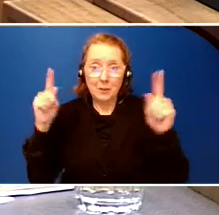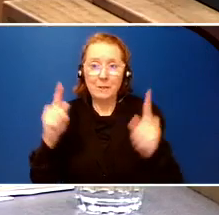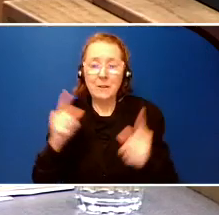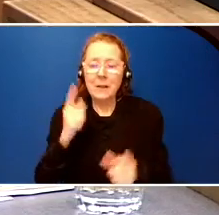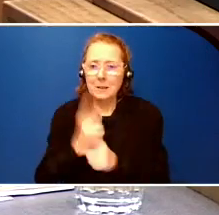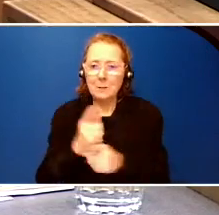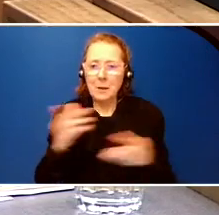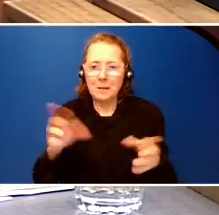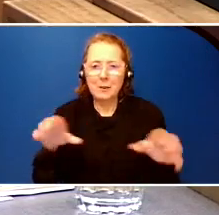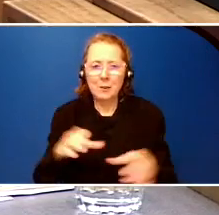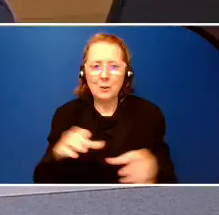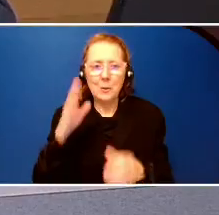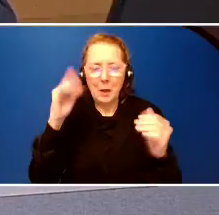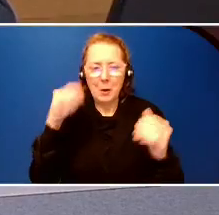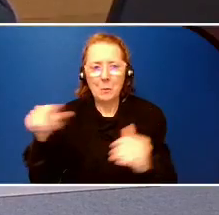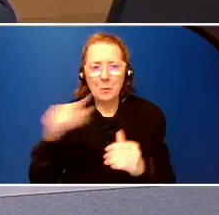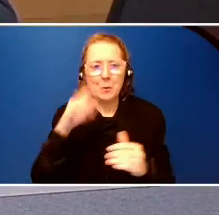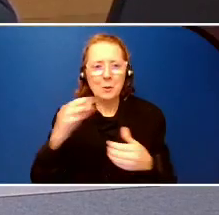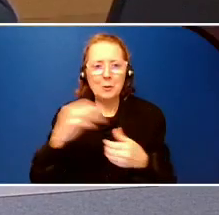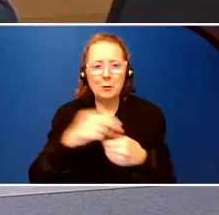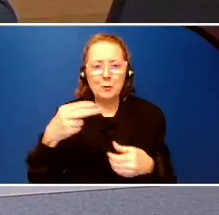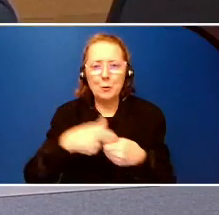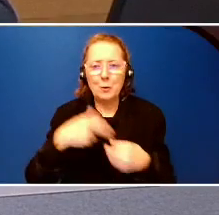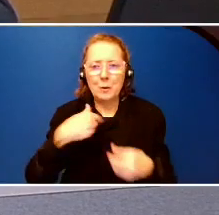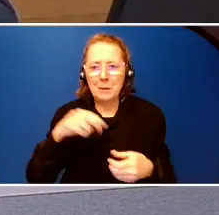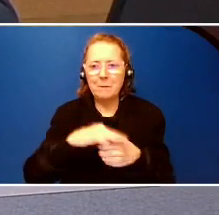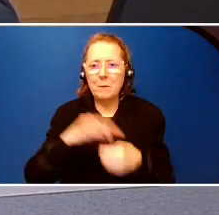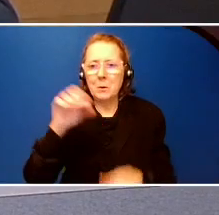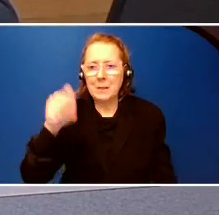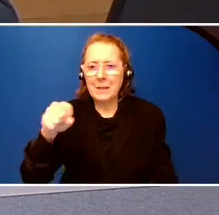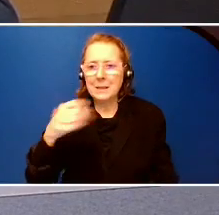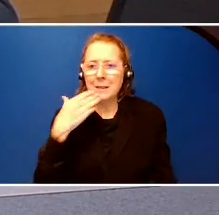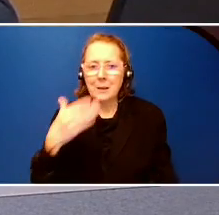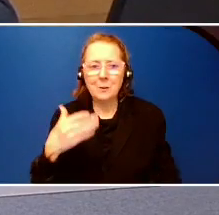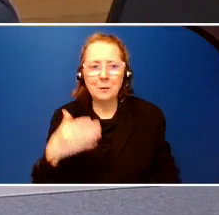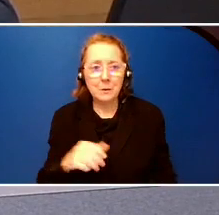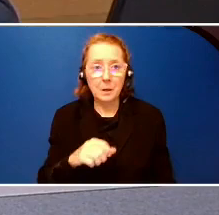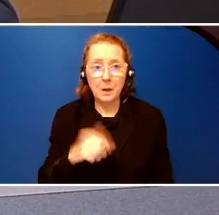voting yes. Thank you. Thank you, Councilor. Are there other comments?